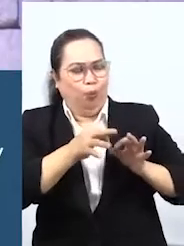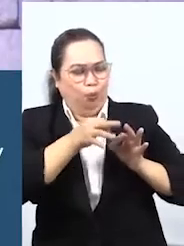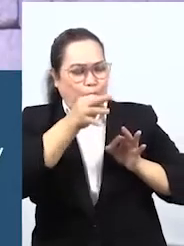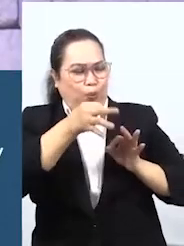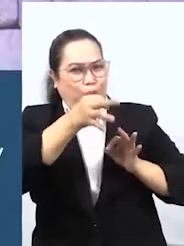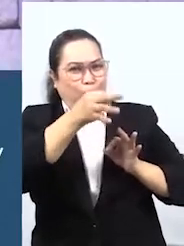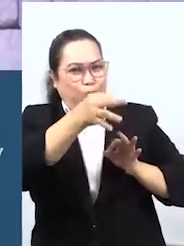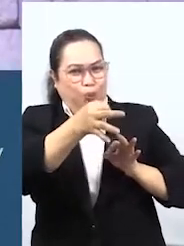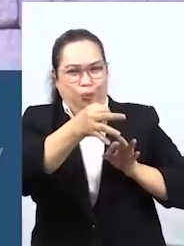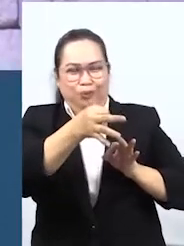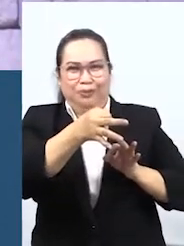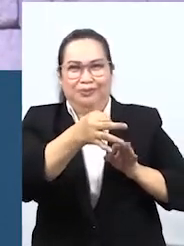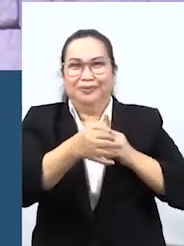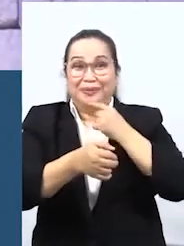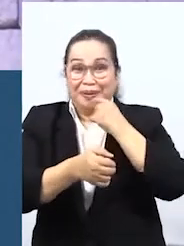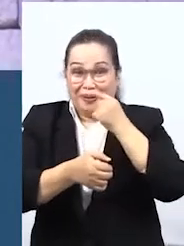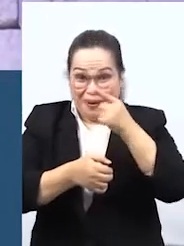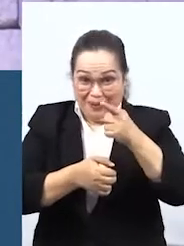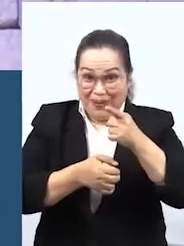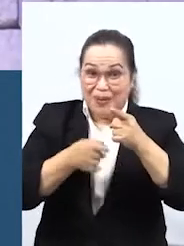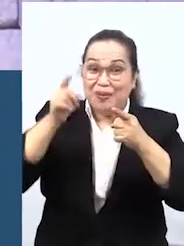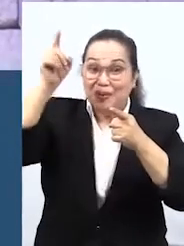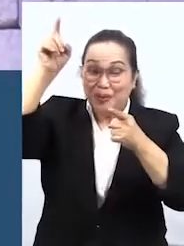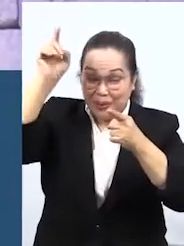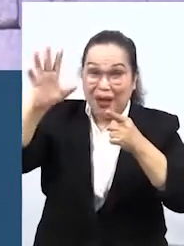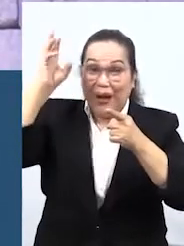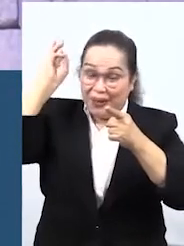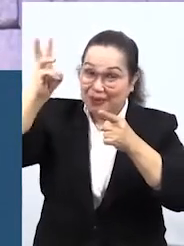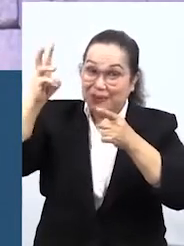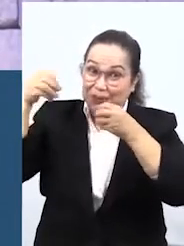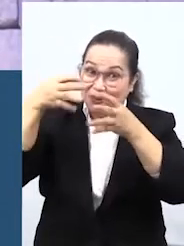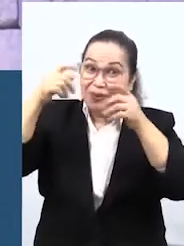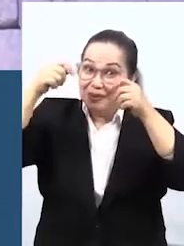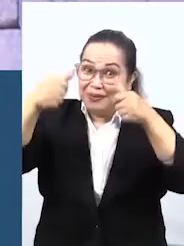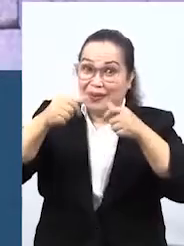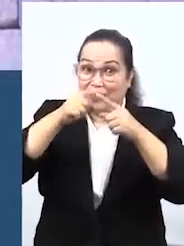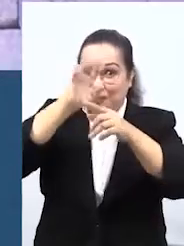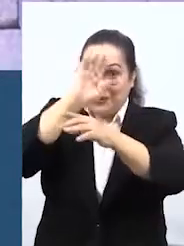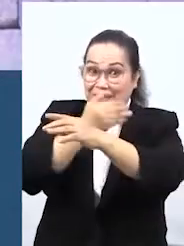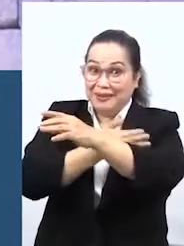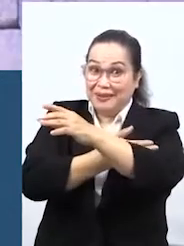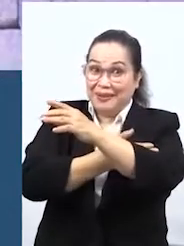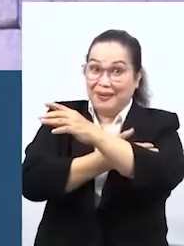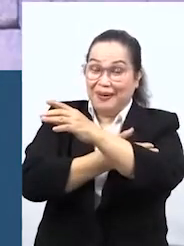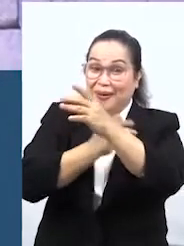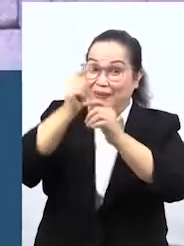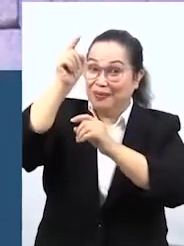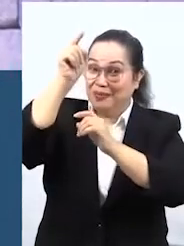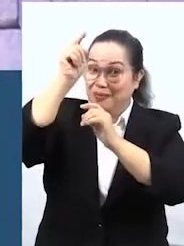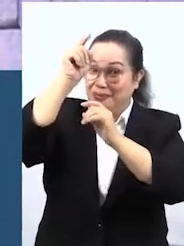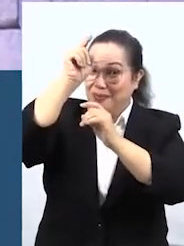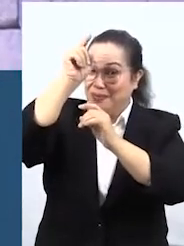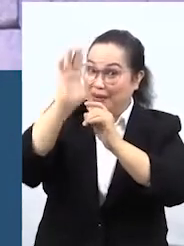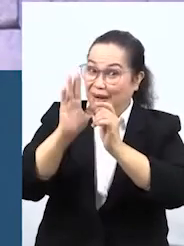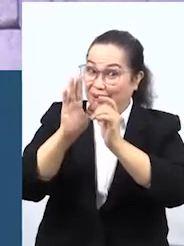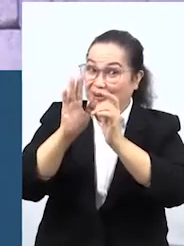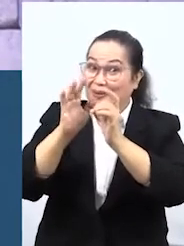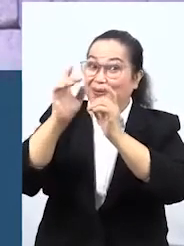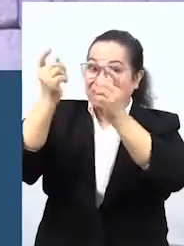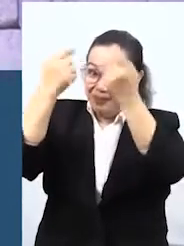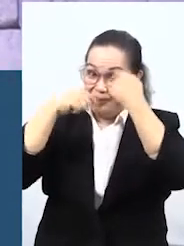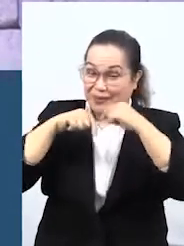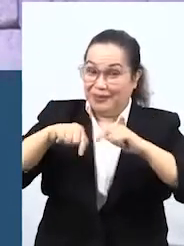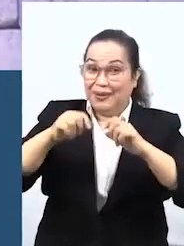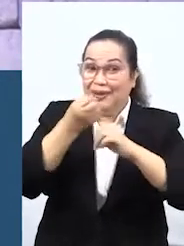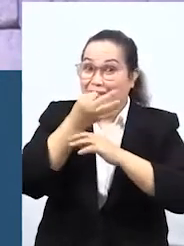Wow I tell you he will Grant justice to them quickly but when the son of man Returns how how many will